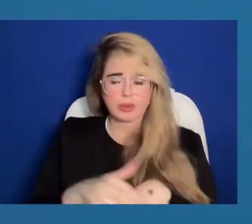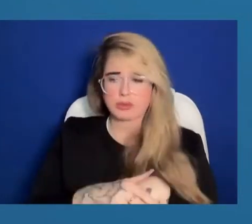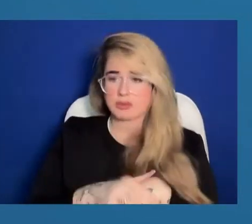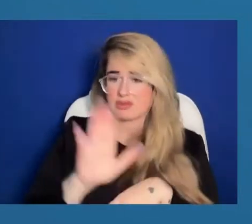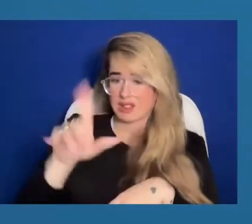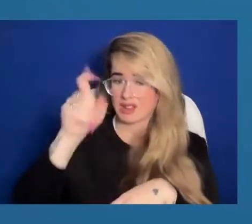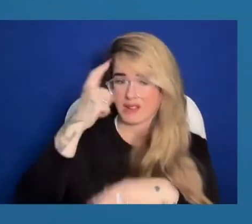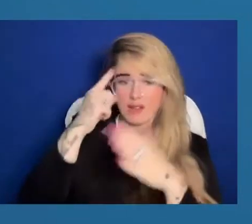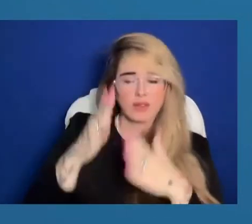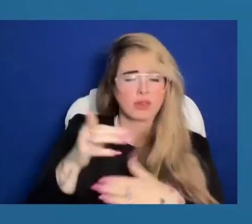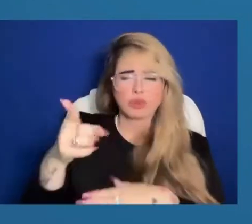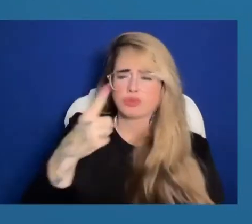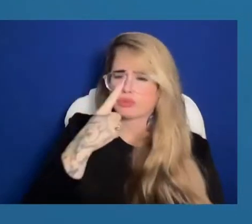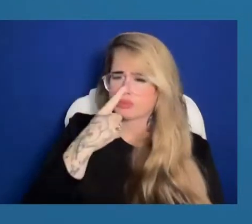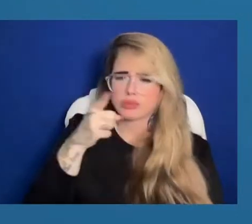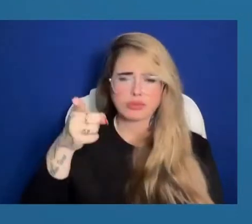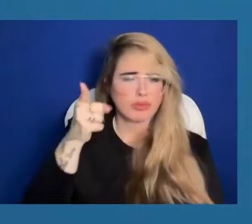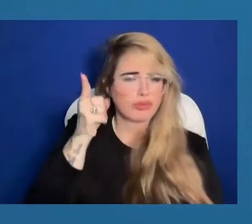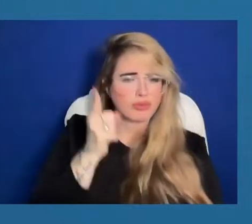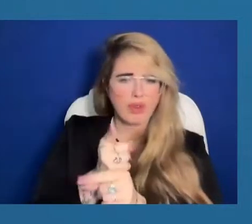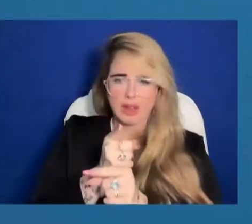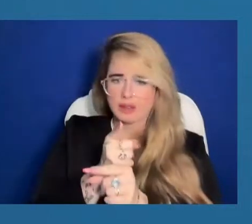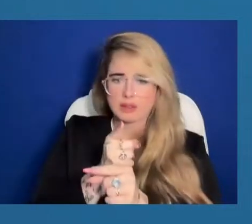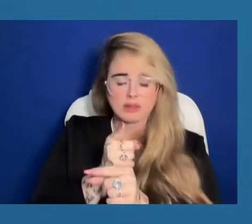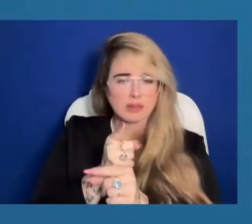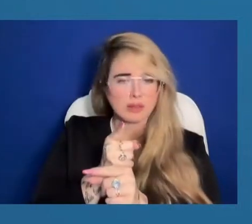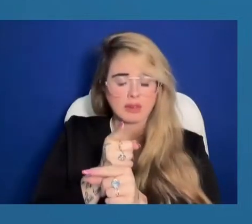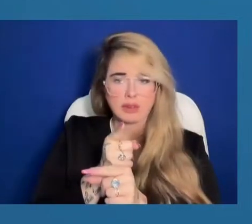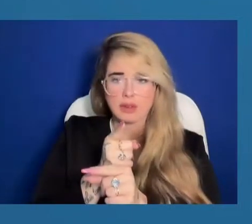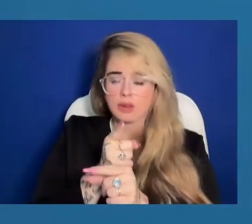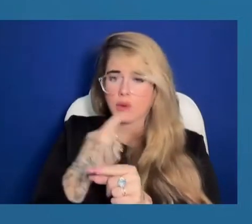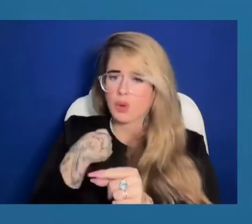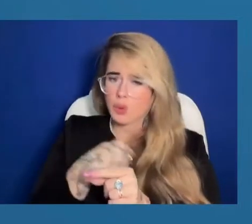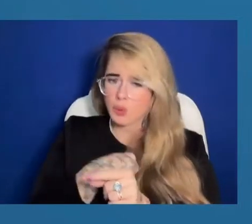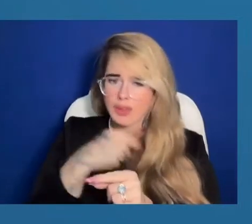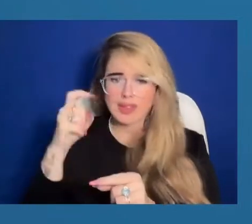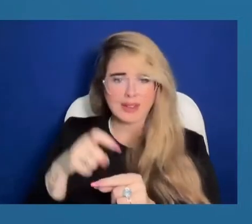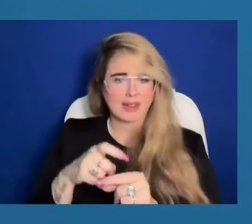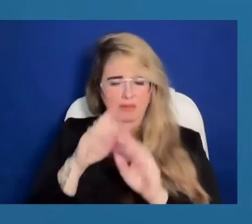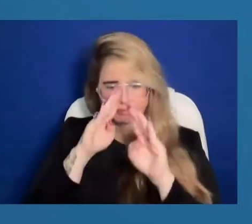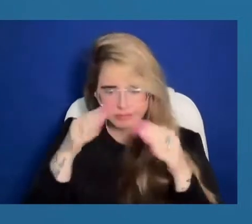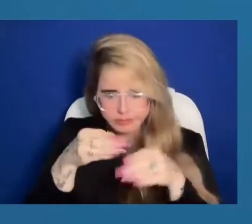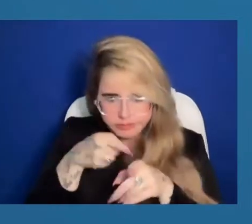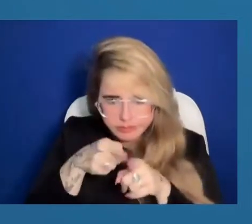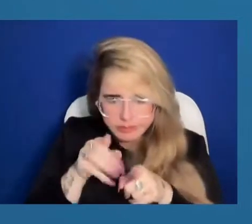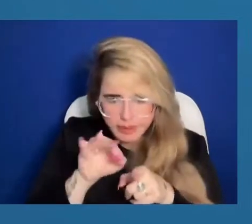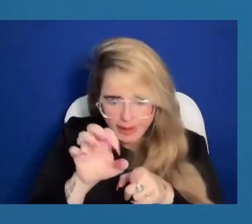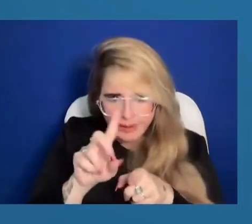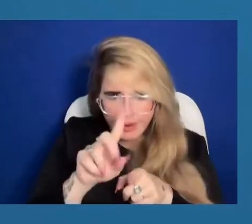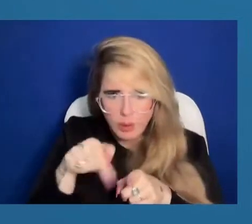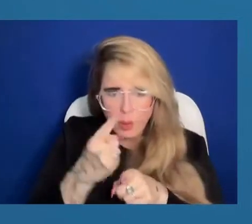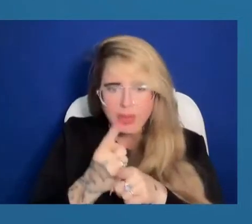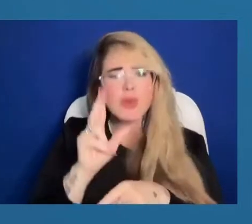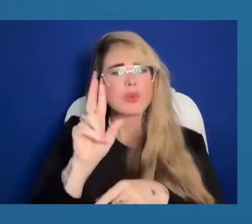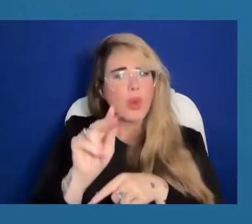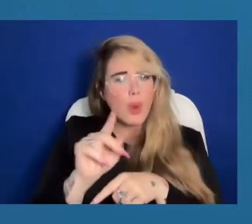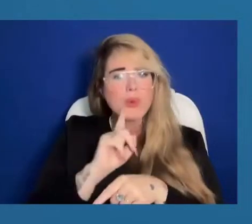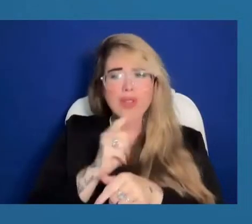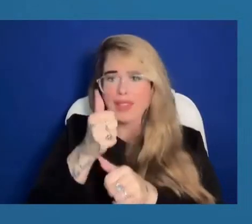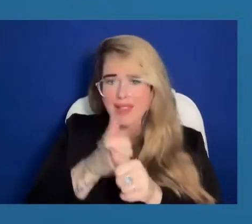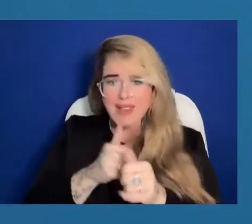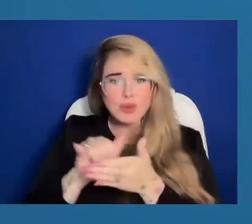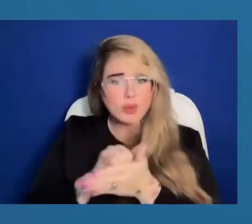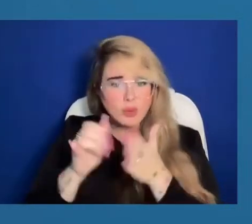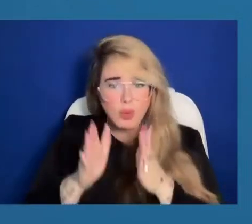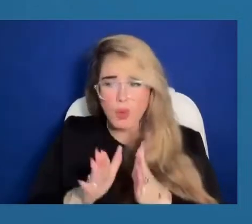it. You nailed it right. Let's broaden this beyond Medicaid. It's everybody. Every New Yorker, Republican